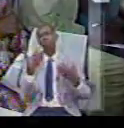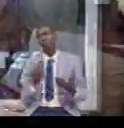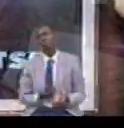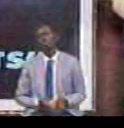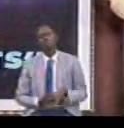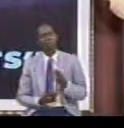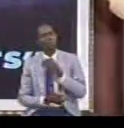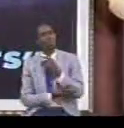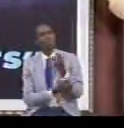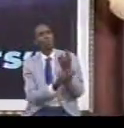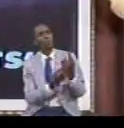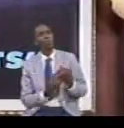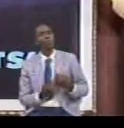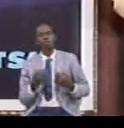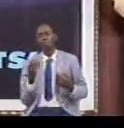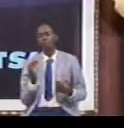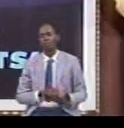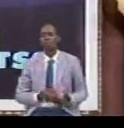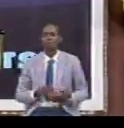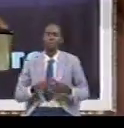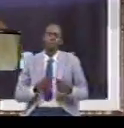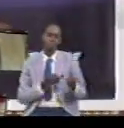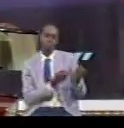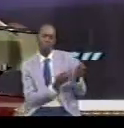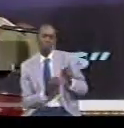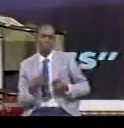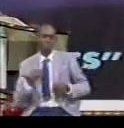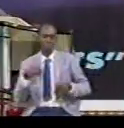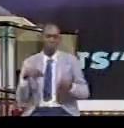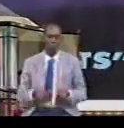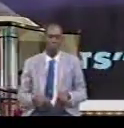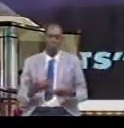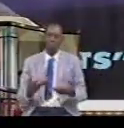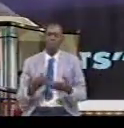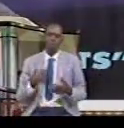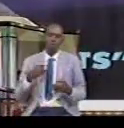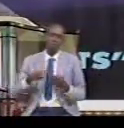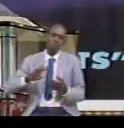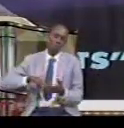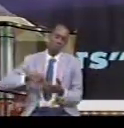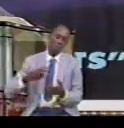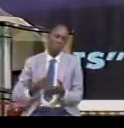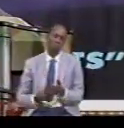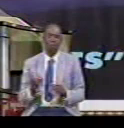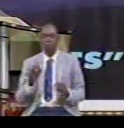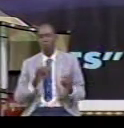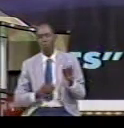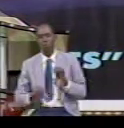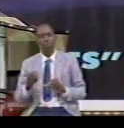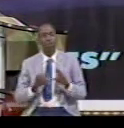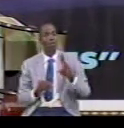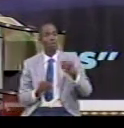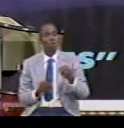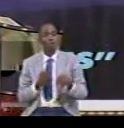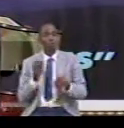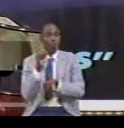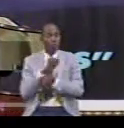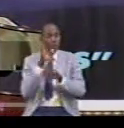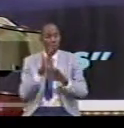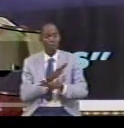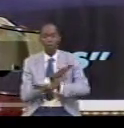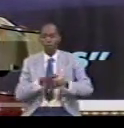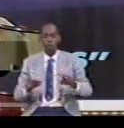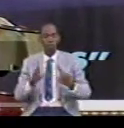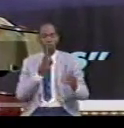They want to pull me down. They want to draw me down. They want me to fall. That's a conqueror does not talk like that,